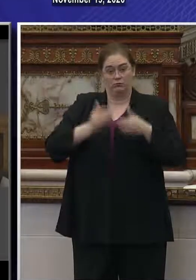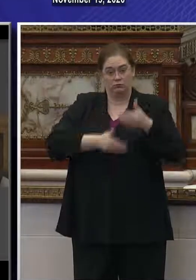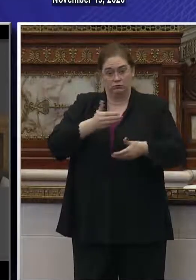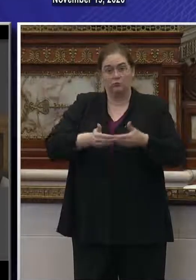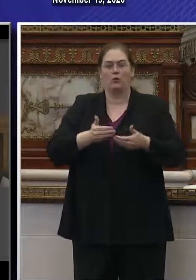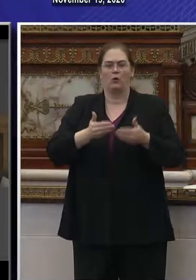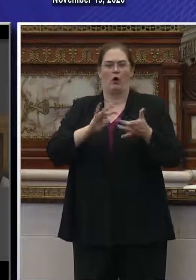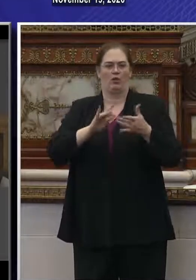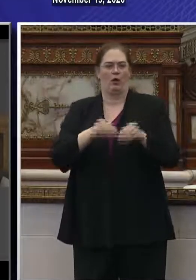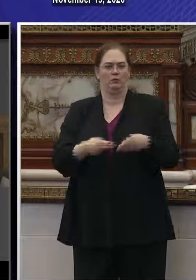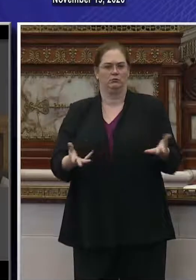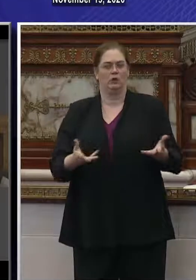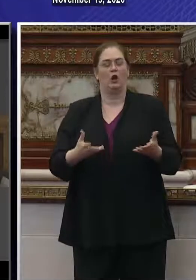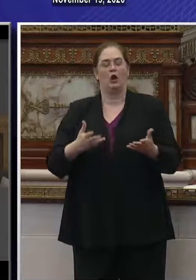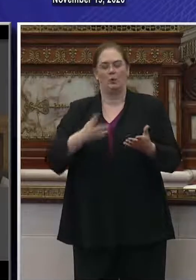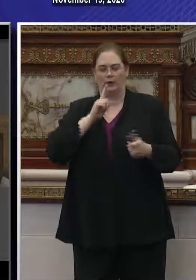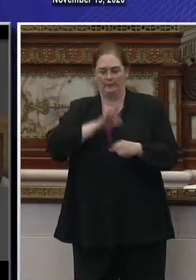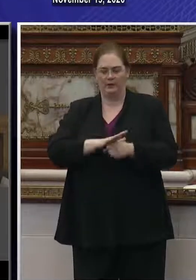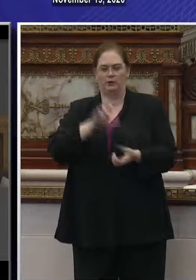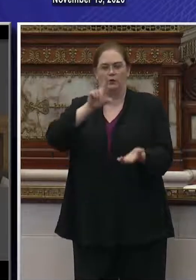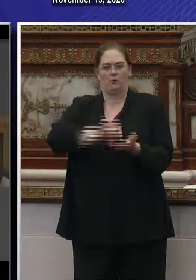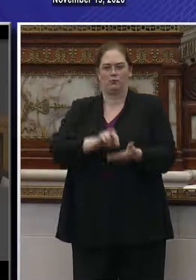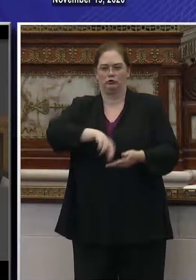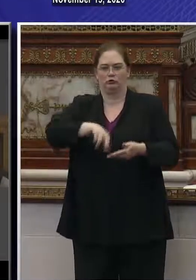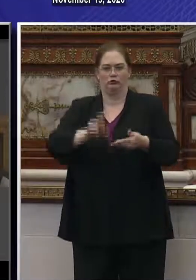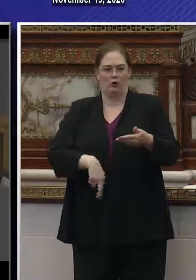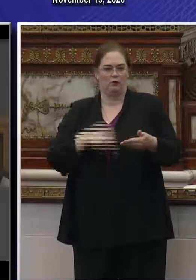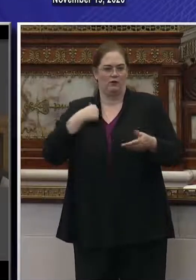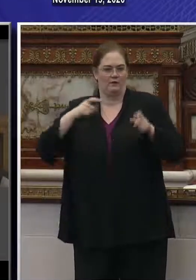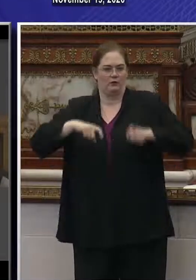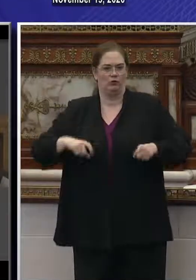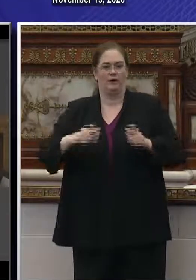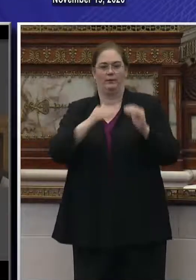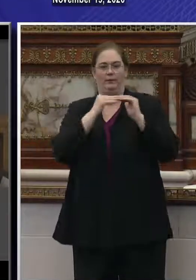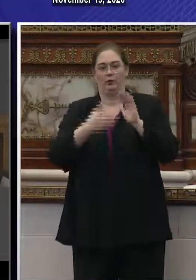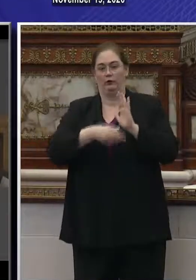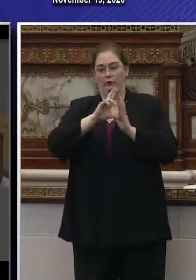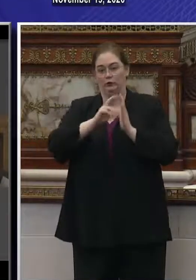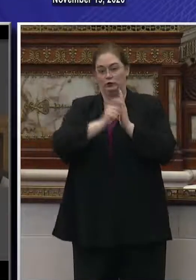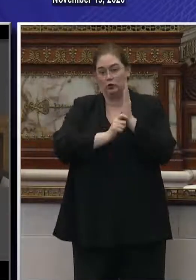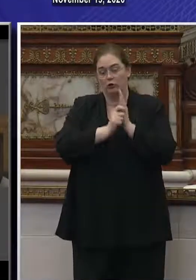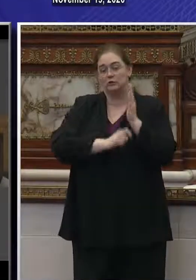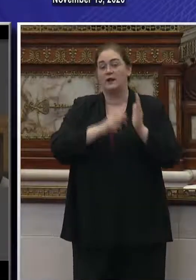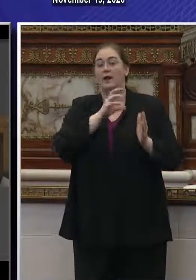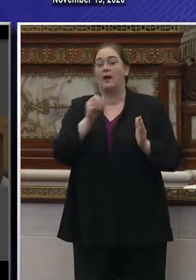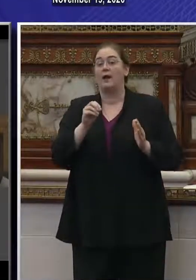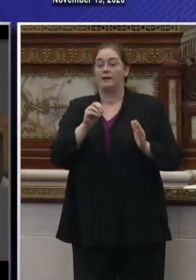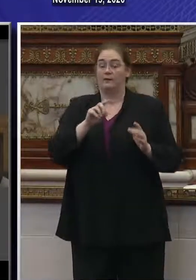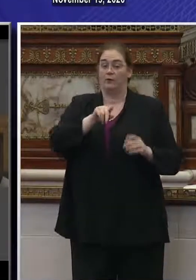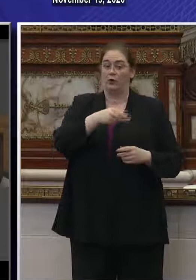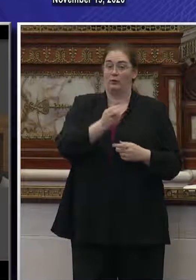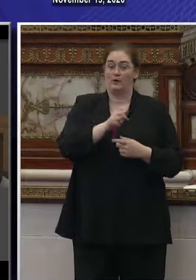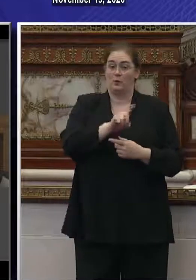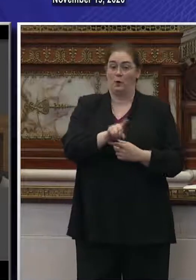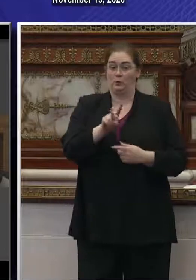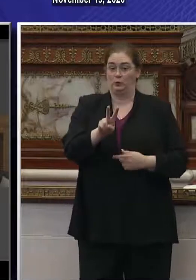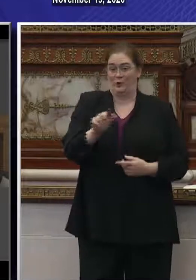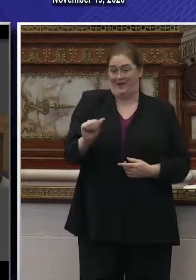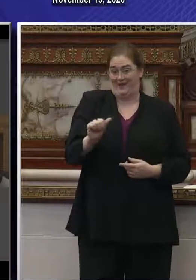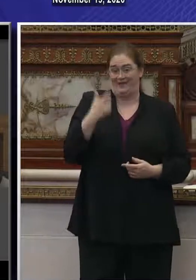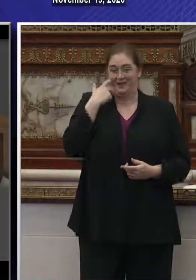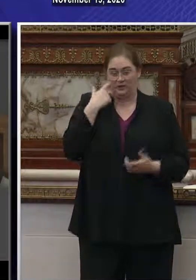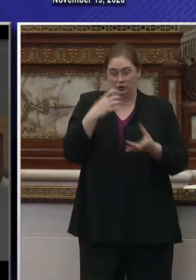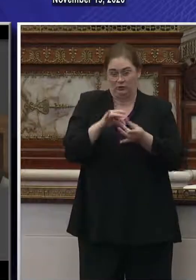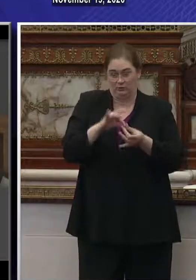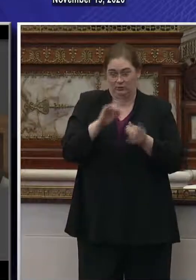and we are committed to publish the results of our trials in peer-reviewed journals. And in the case of the phase 1/2A trial that I